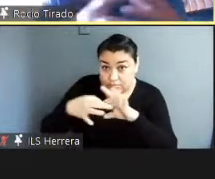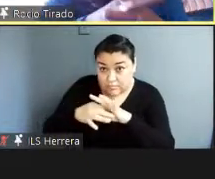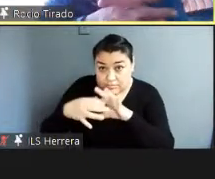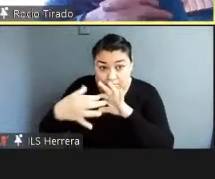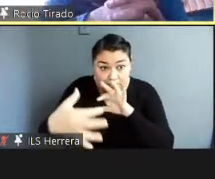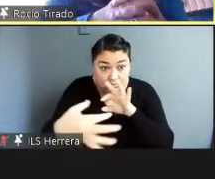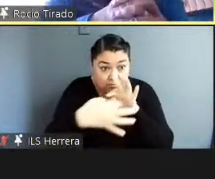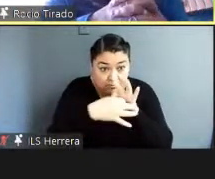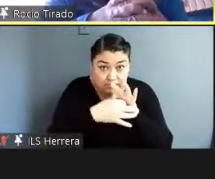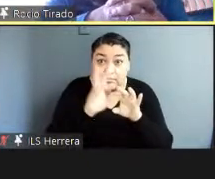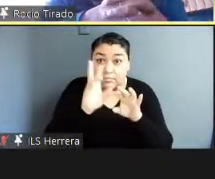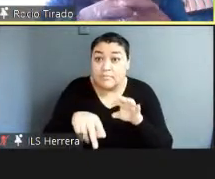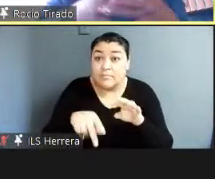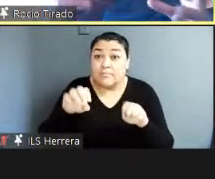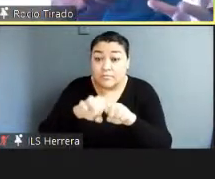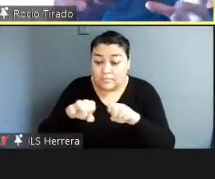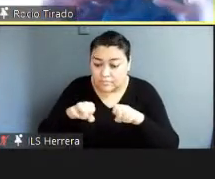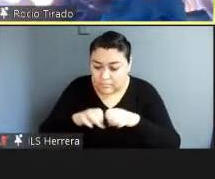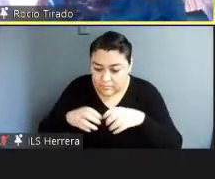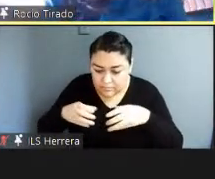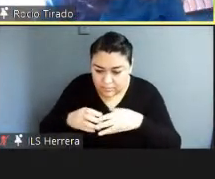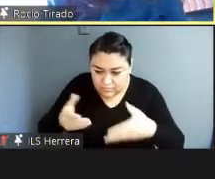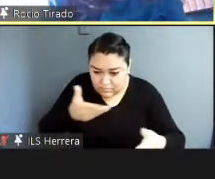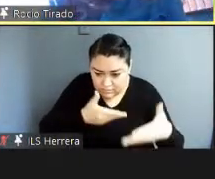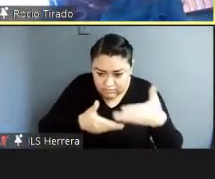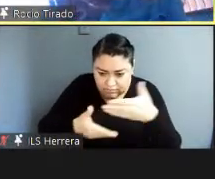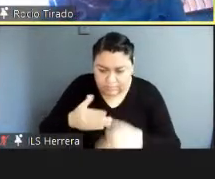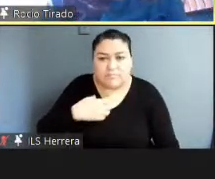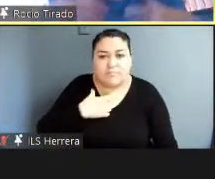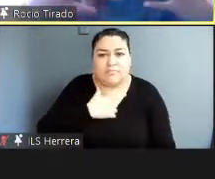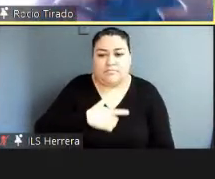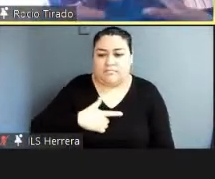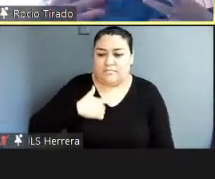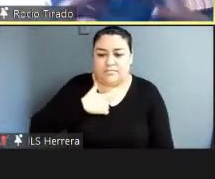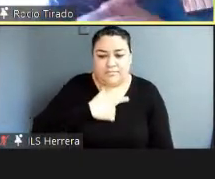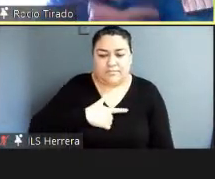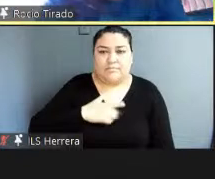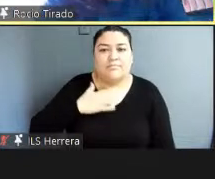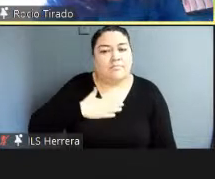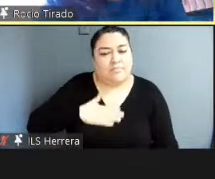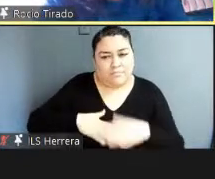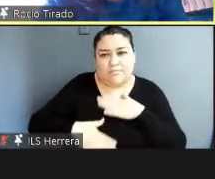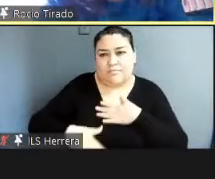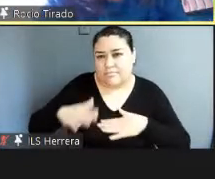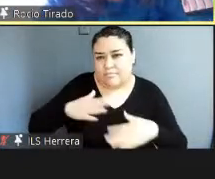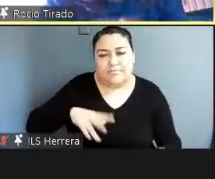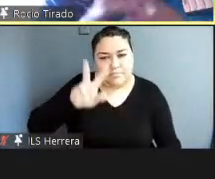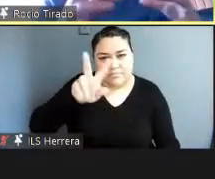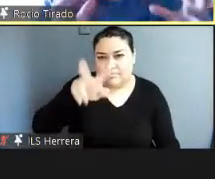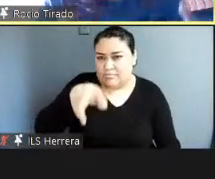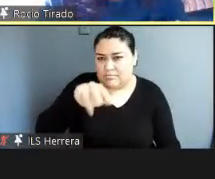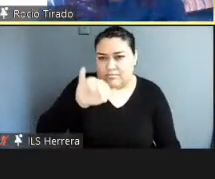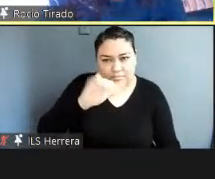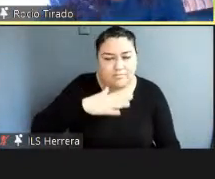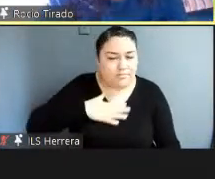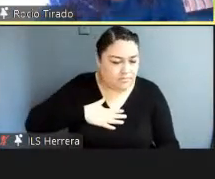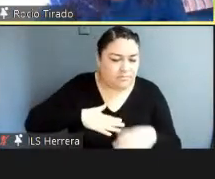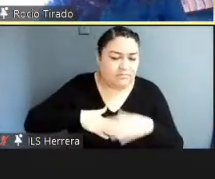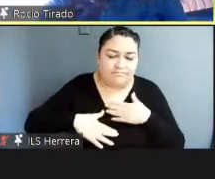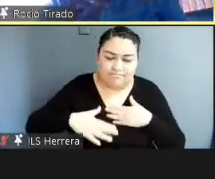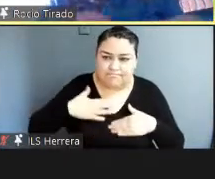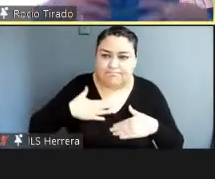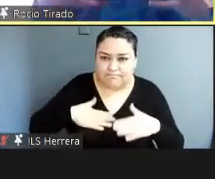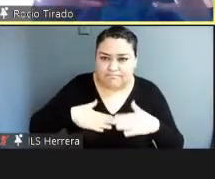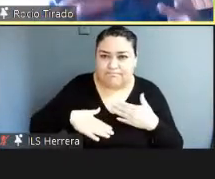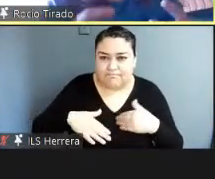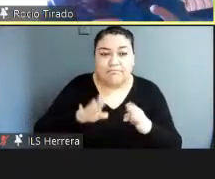at the department. We worked together. And to tell you the truth, this was very rewarding. Of course, this was very tiring.